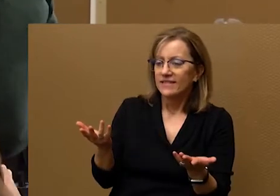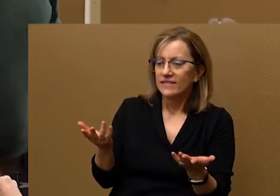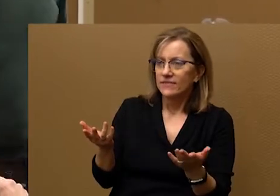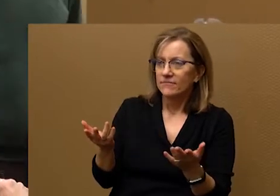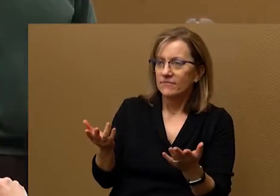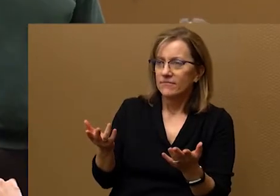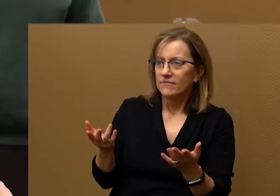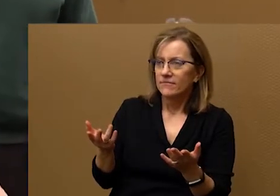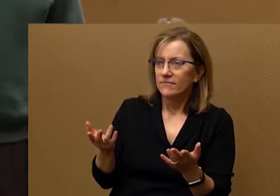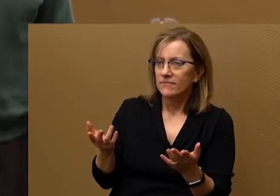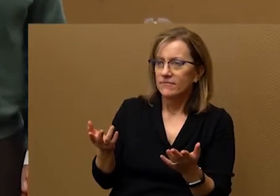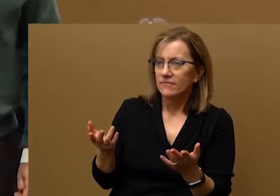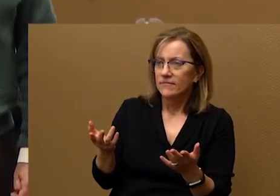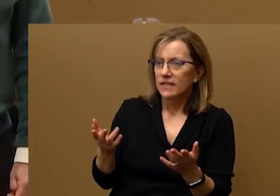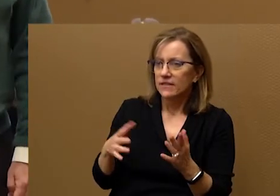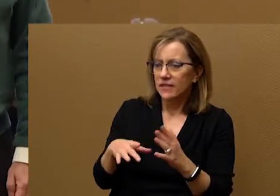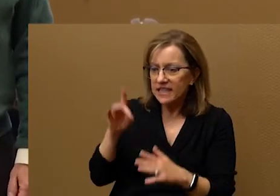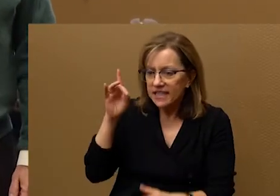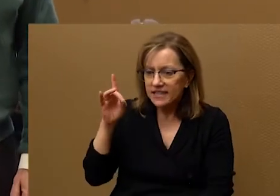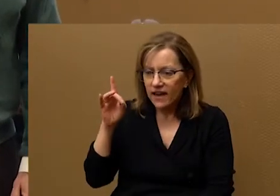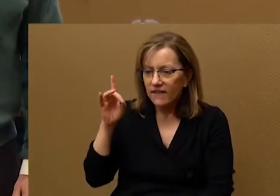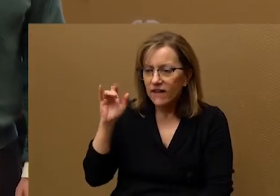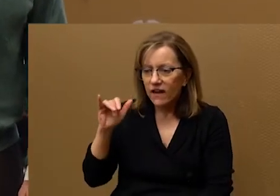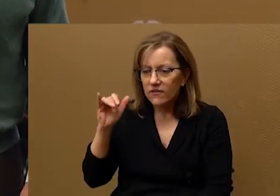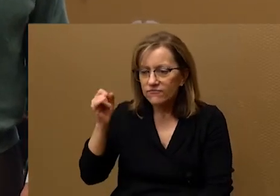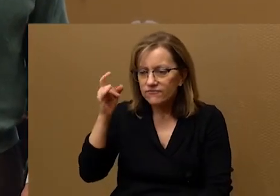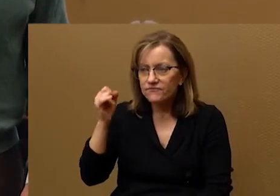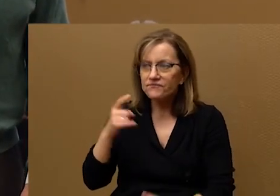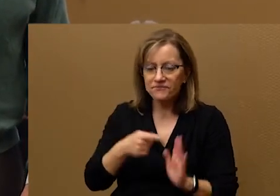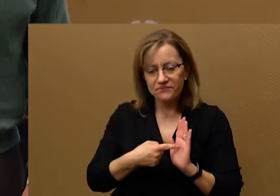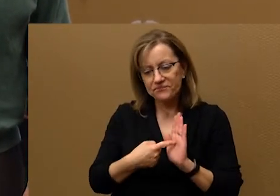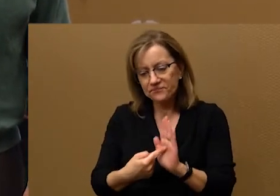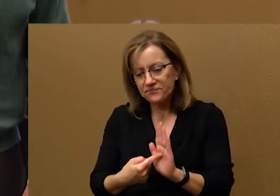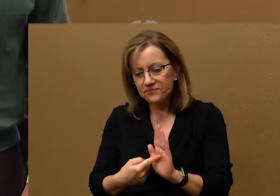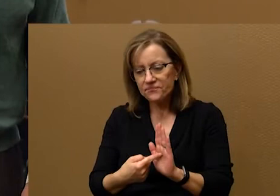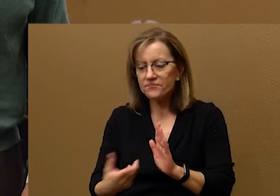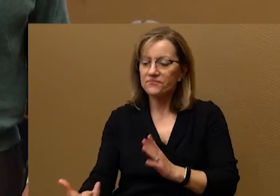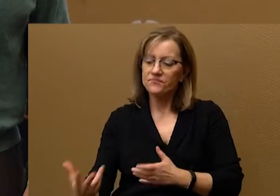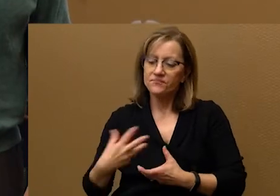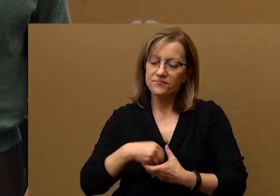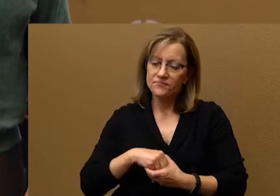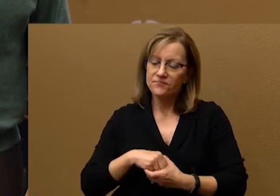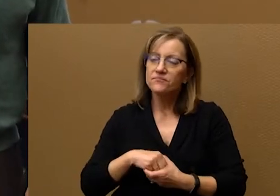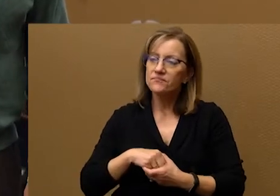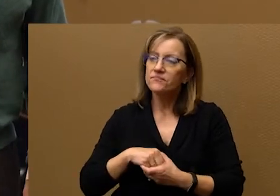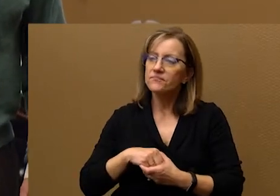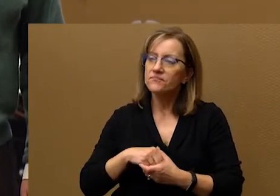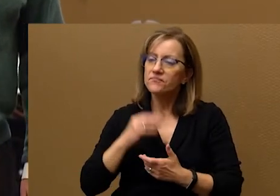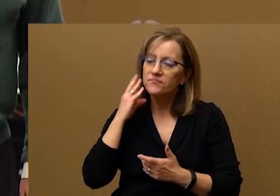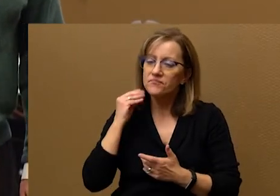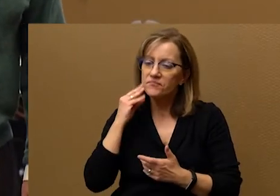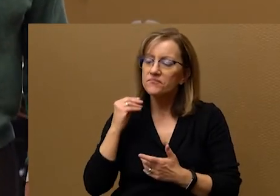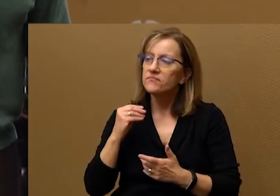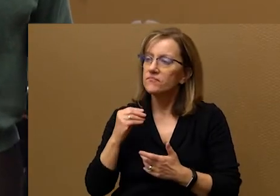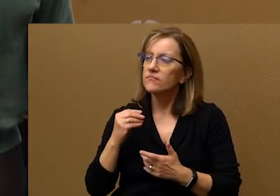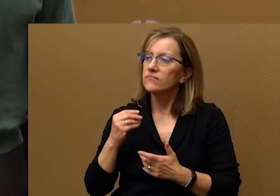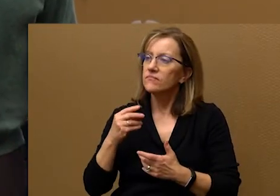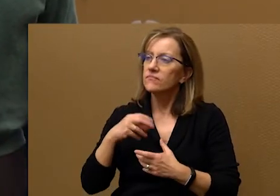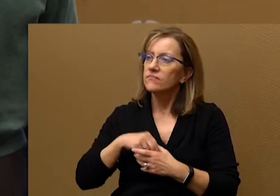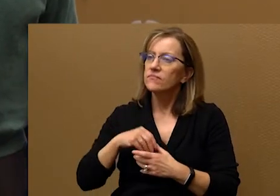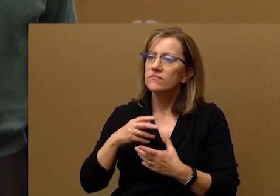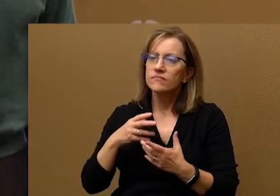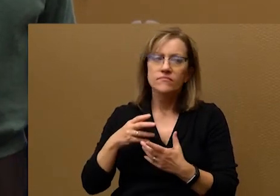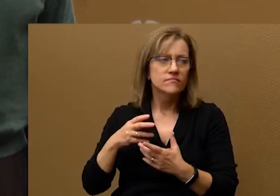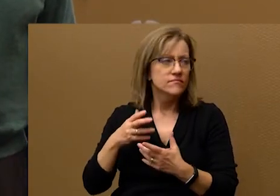That they made up, he kind of discovered it himself. You kind of showed him, you brought him in to be a part of the lesson, and it was more internalized, better than